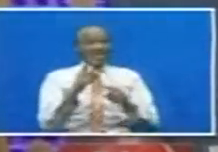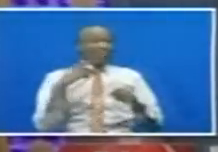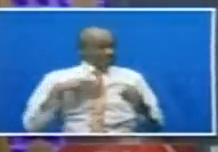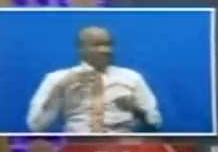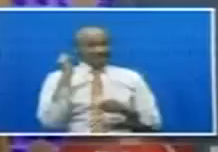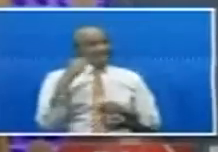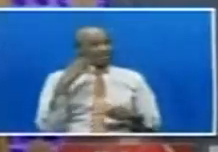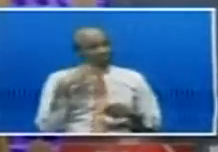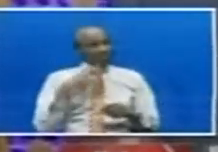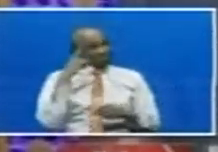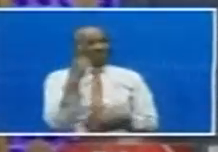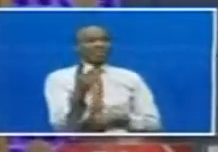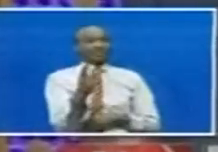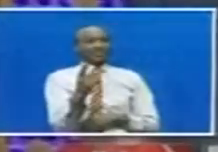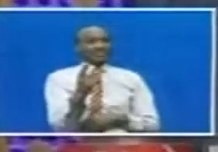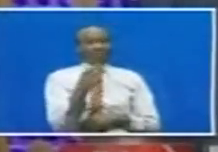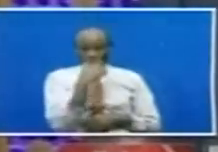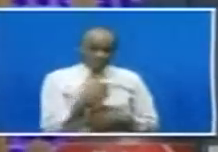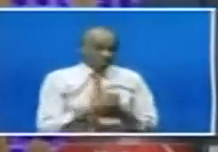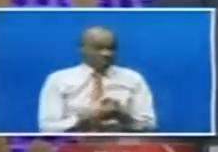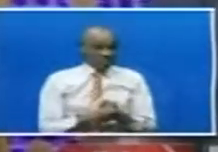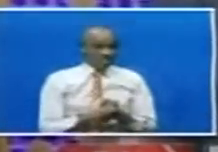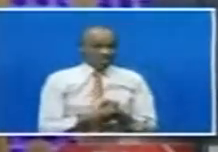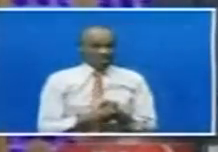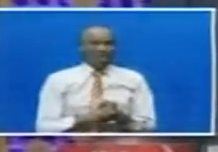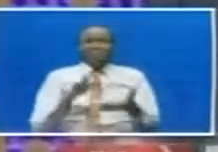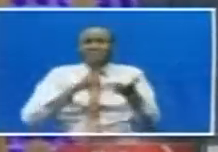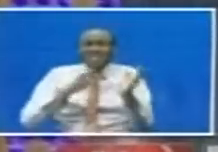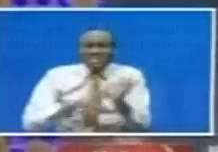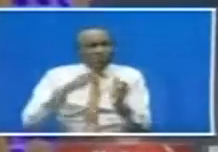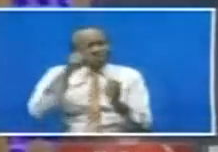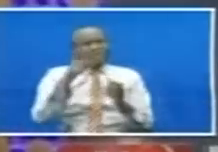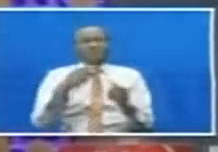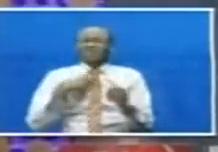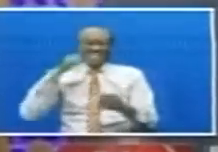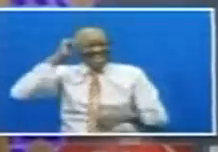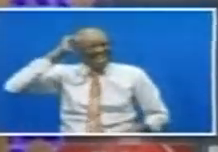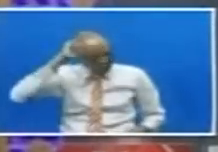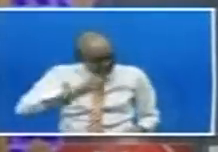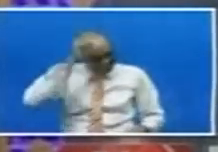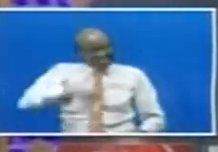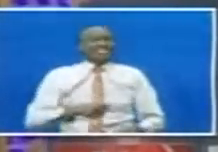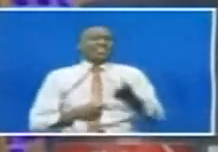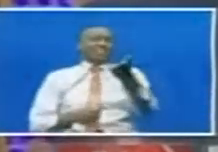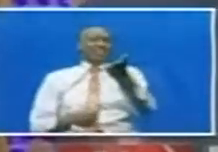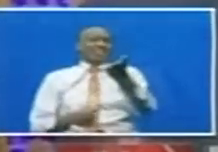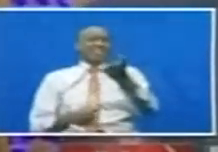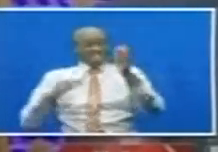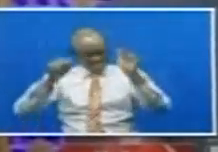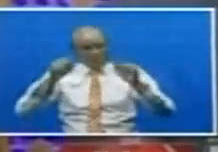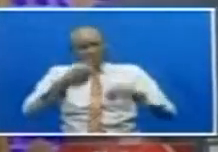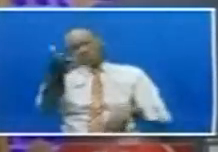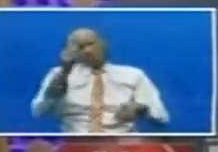think, with this, in terms of age. Now, it doesn't mean that you don't have very bright and very capable young